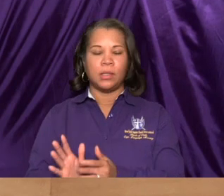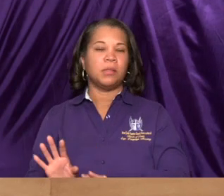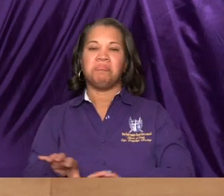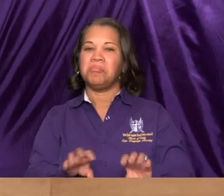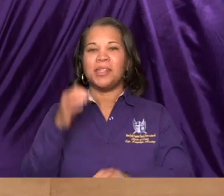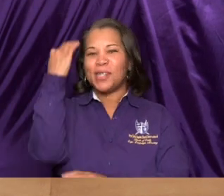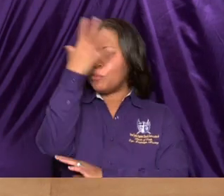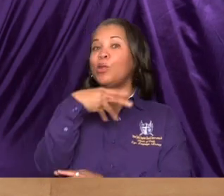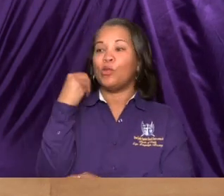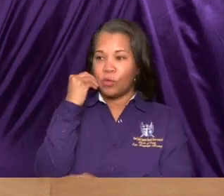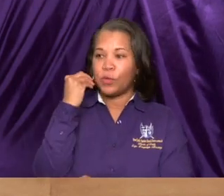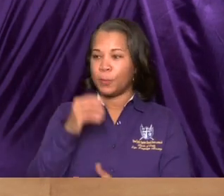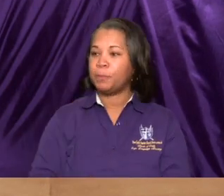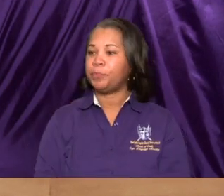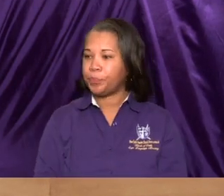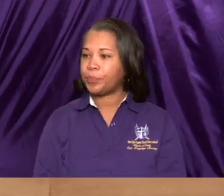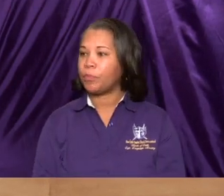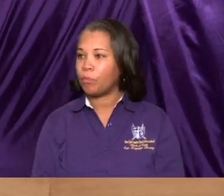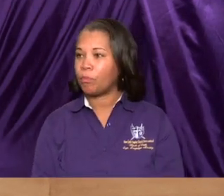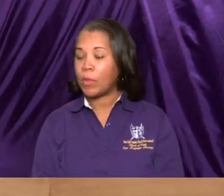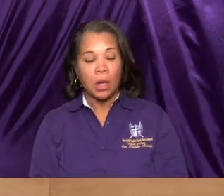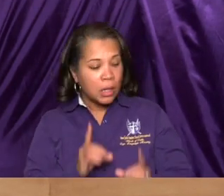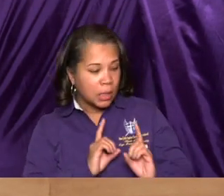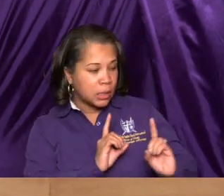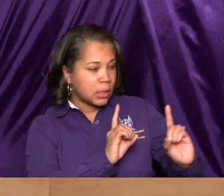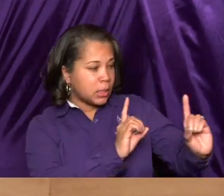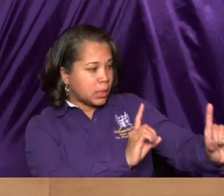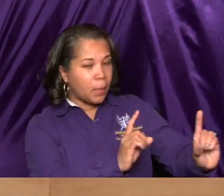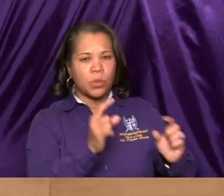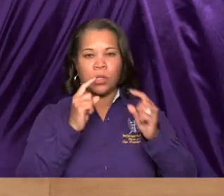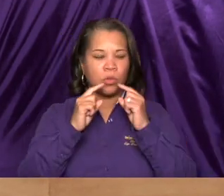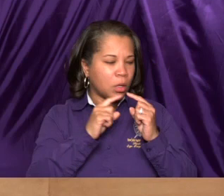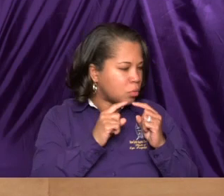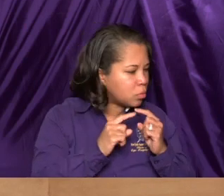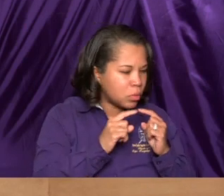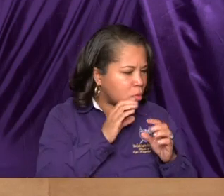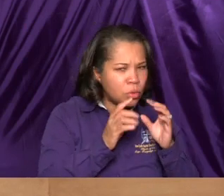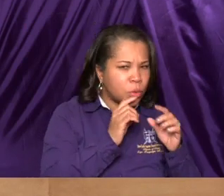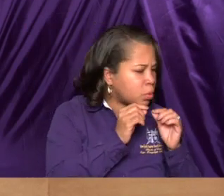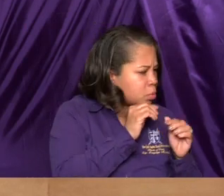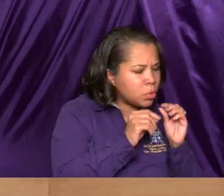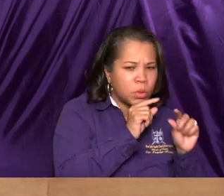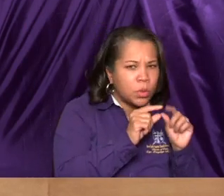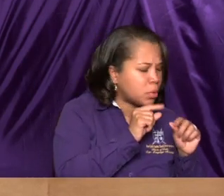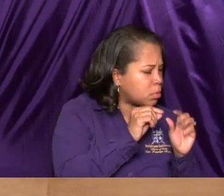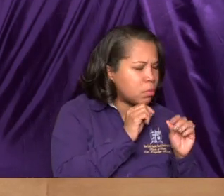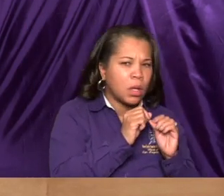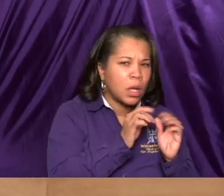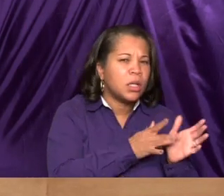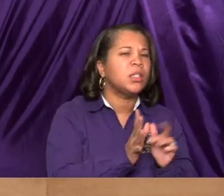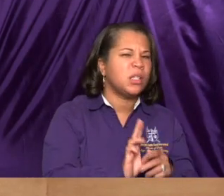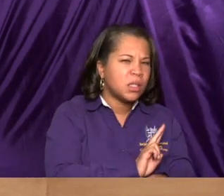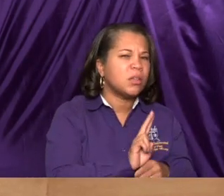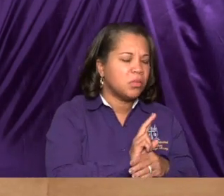beautiful. The disciples are talking among themselves. And Jesus used the